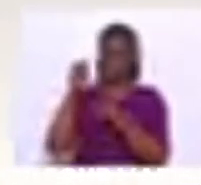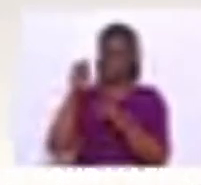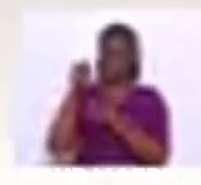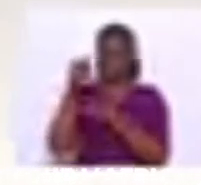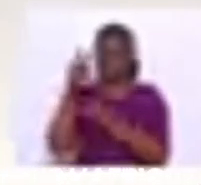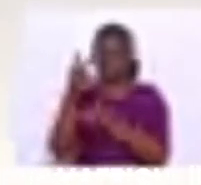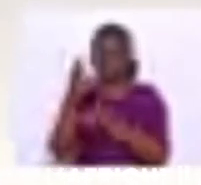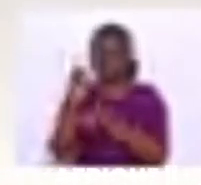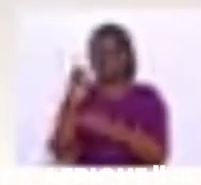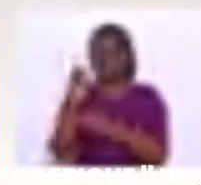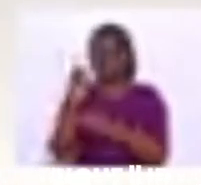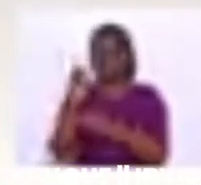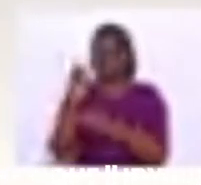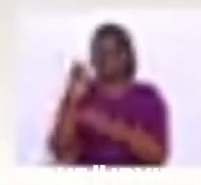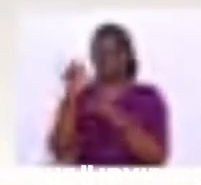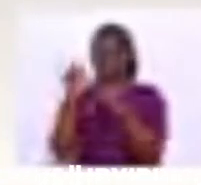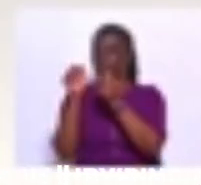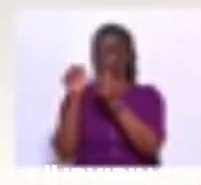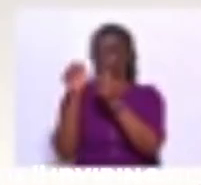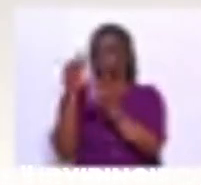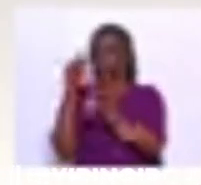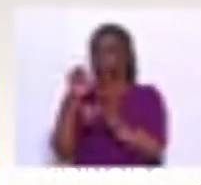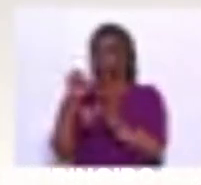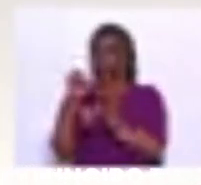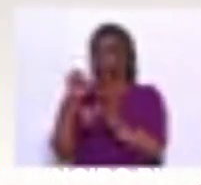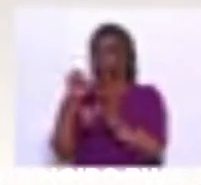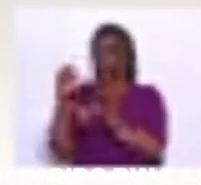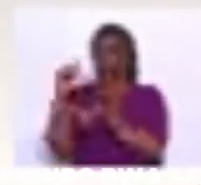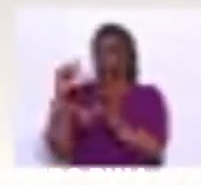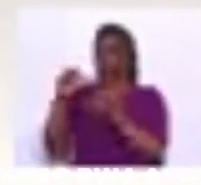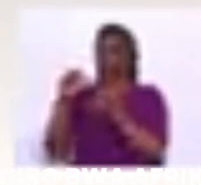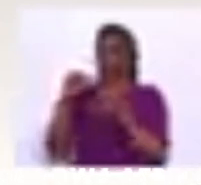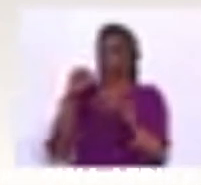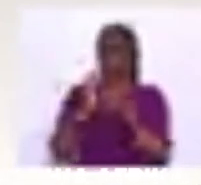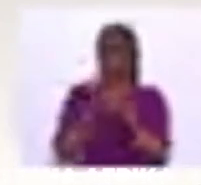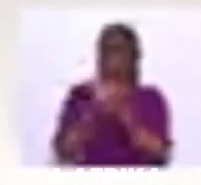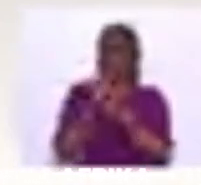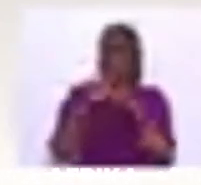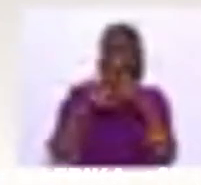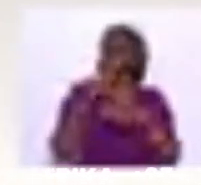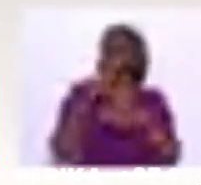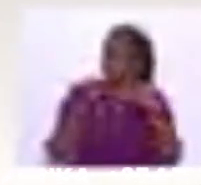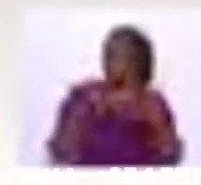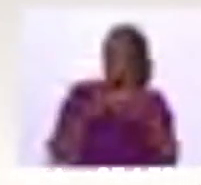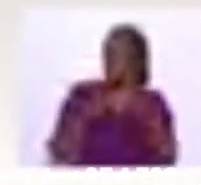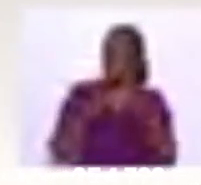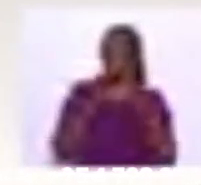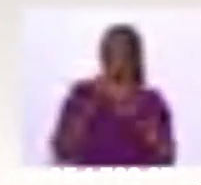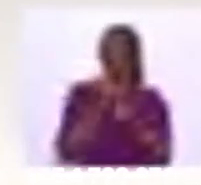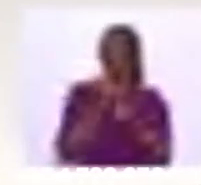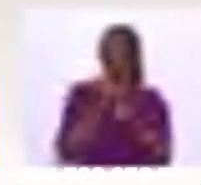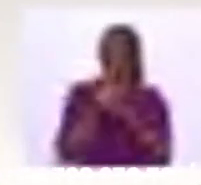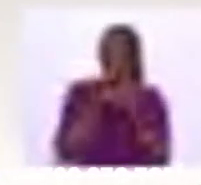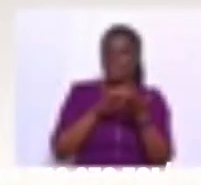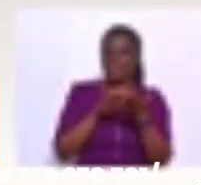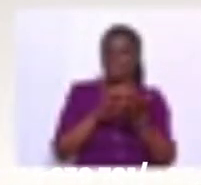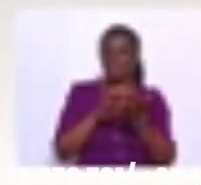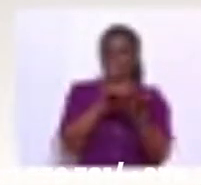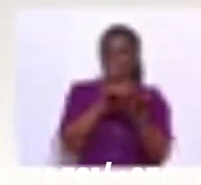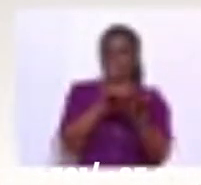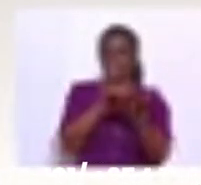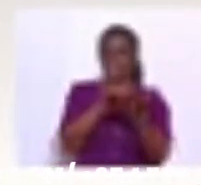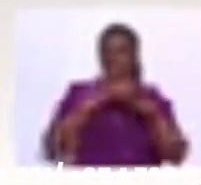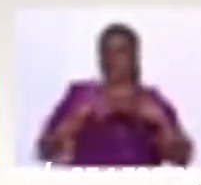These things, if you're doing all of these things with the lifestyle and all of that, you're doing the basics that will help your body with